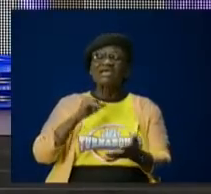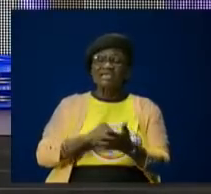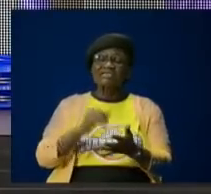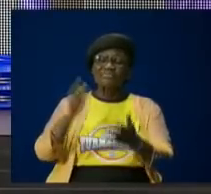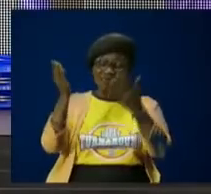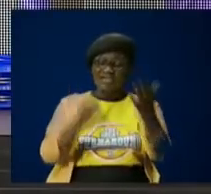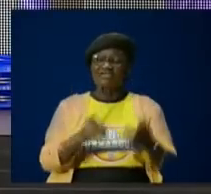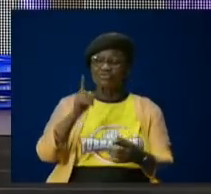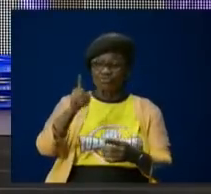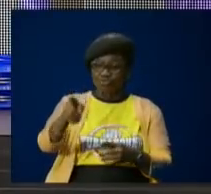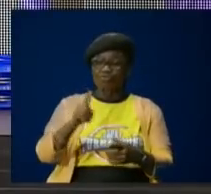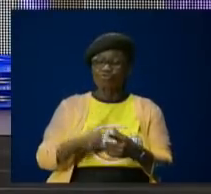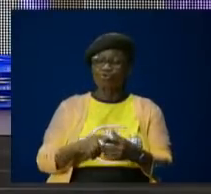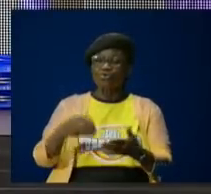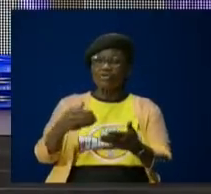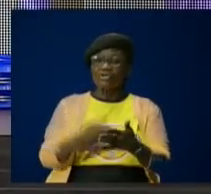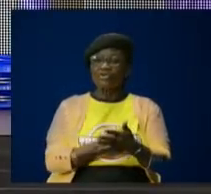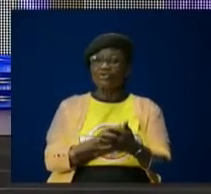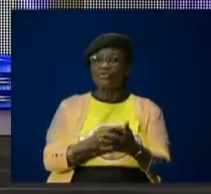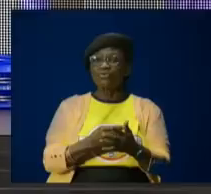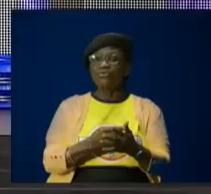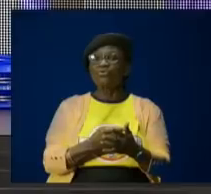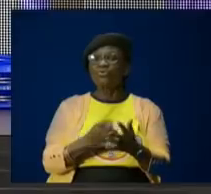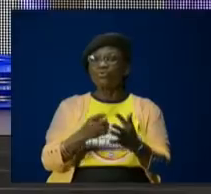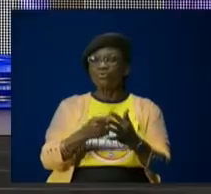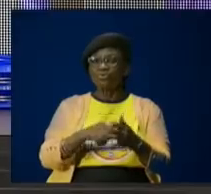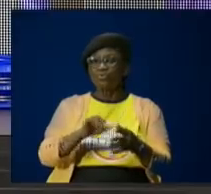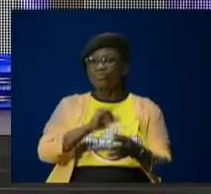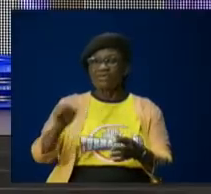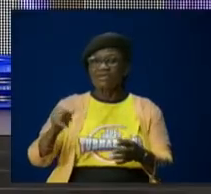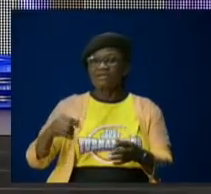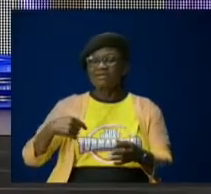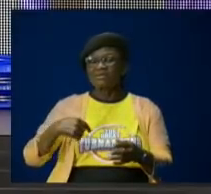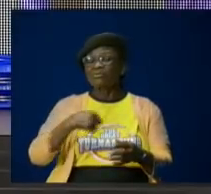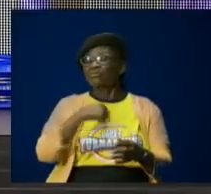We've been through quite a storm recently.